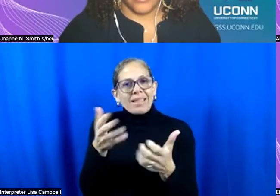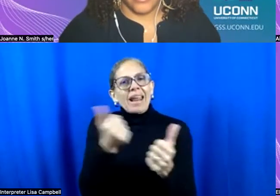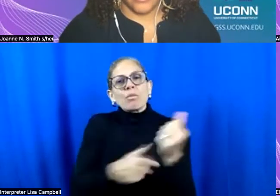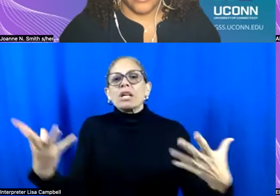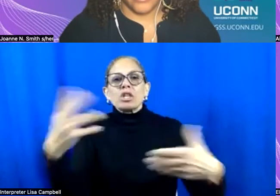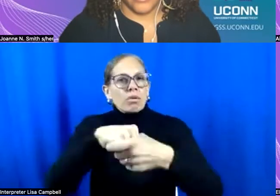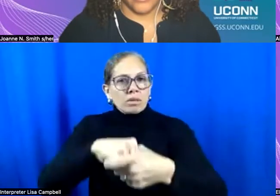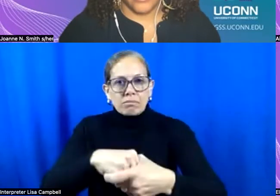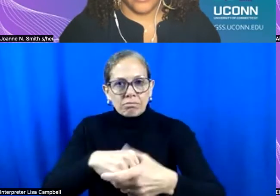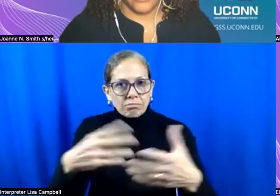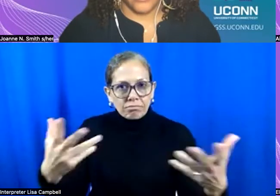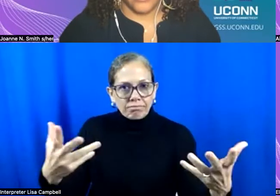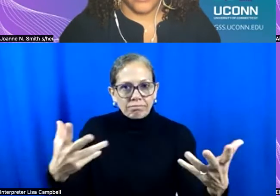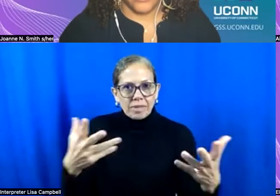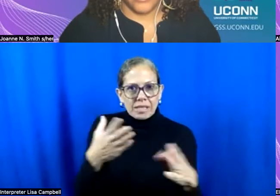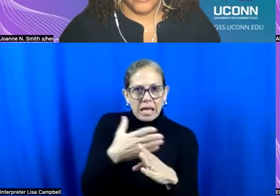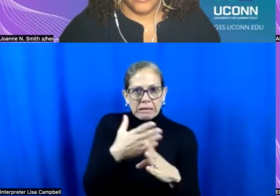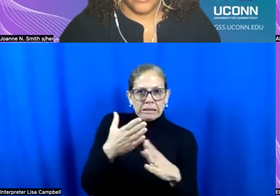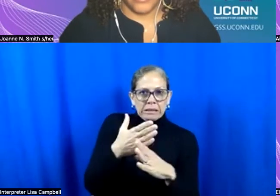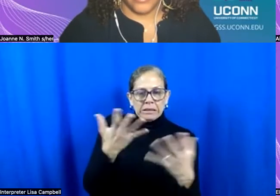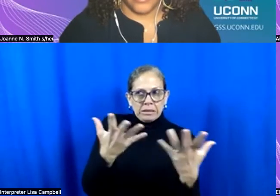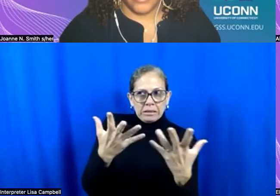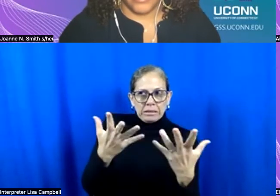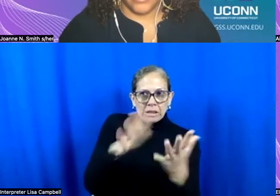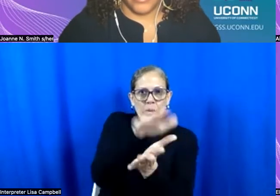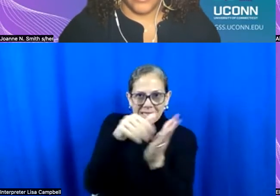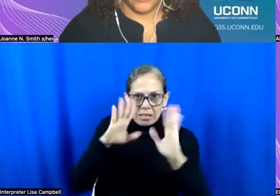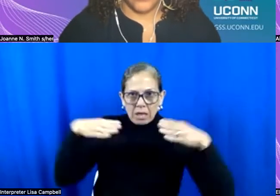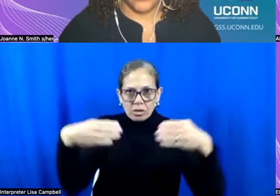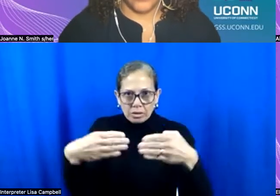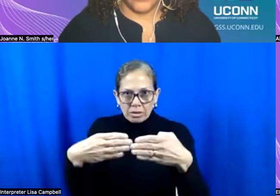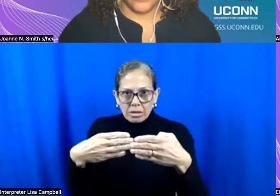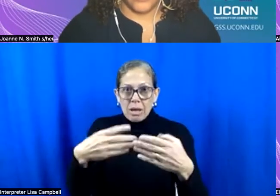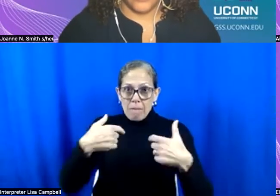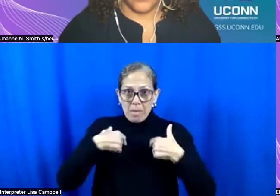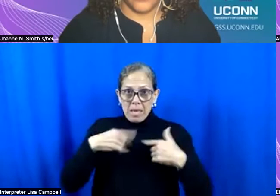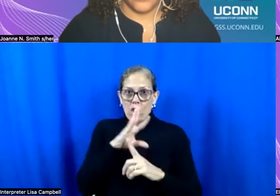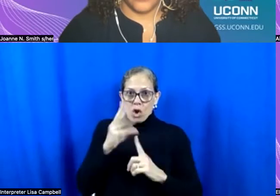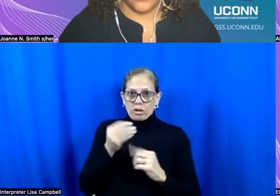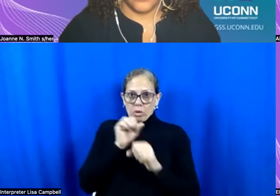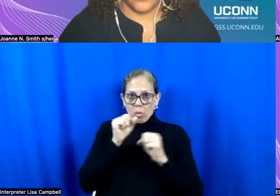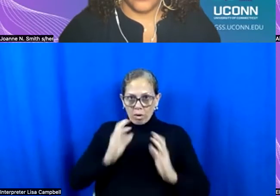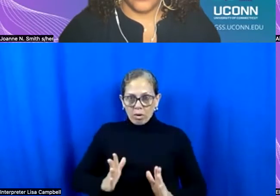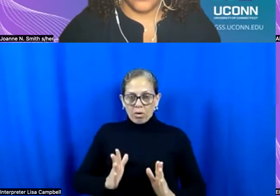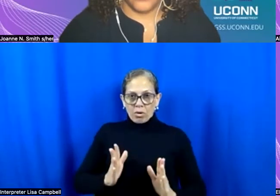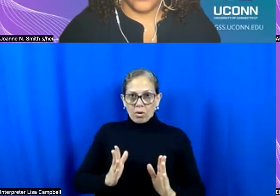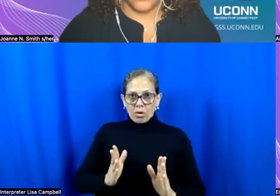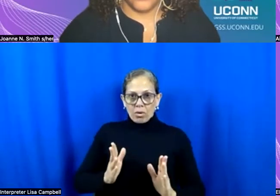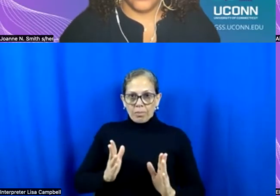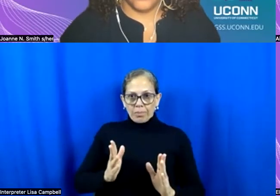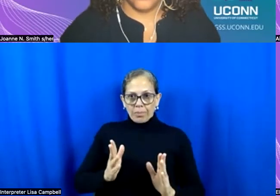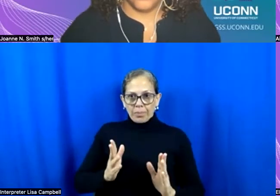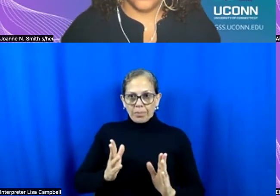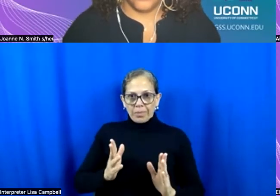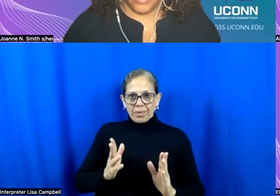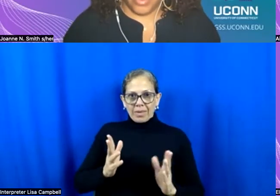in. So that's really important. Speaking as a cultural worker, for me, with No, and